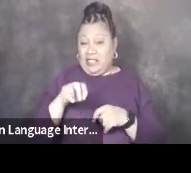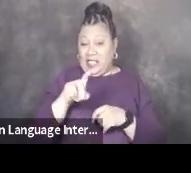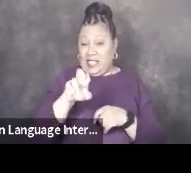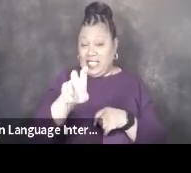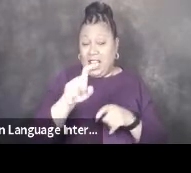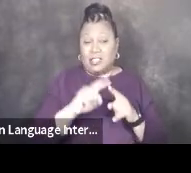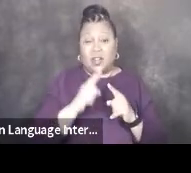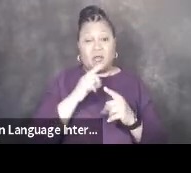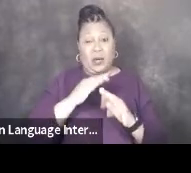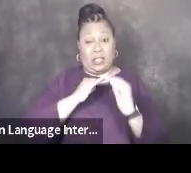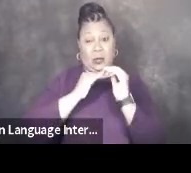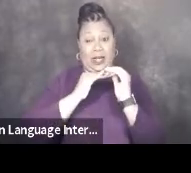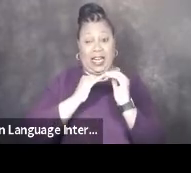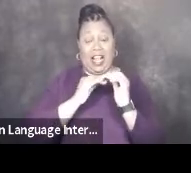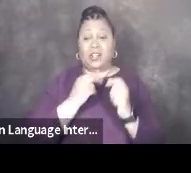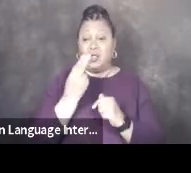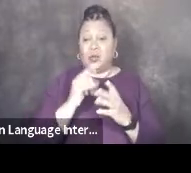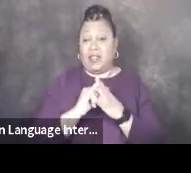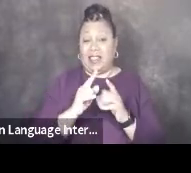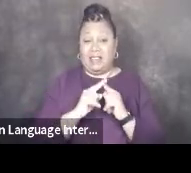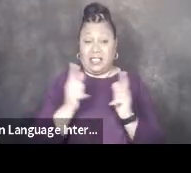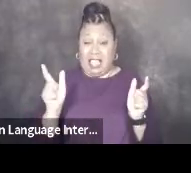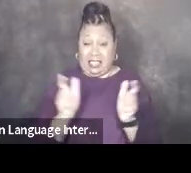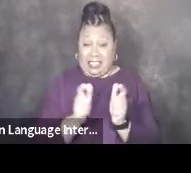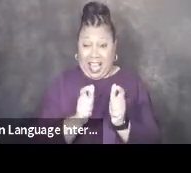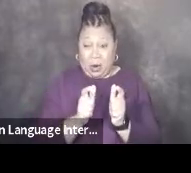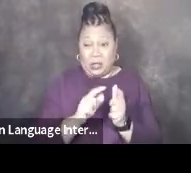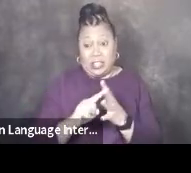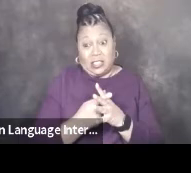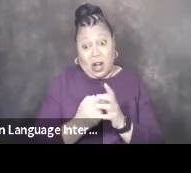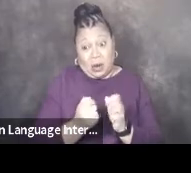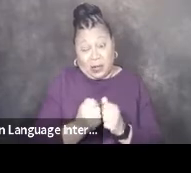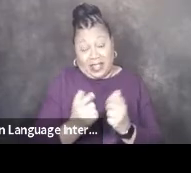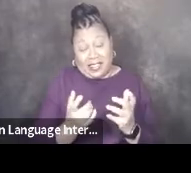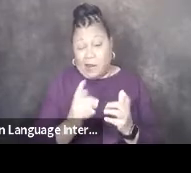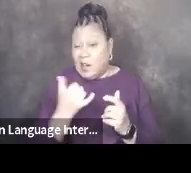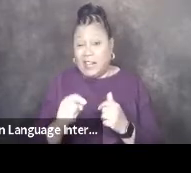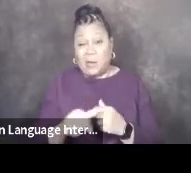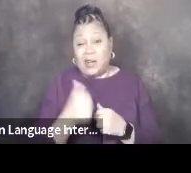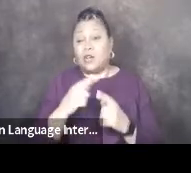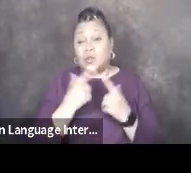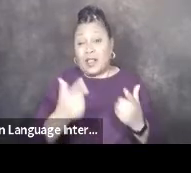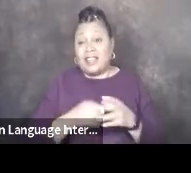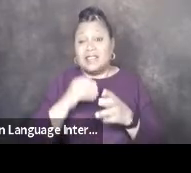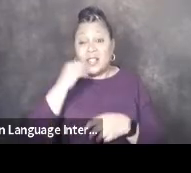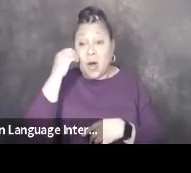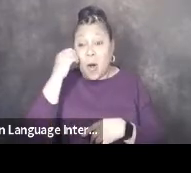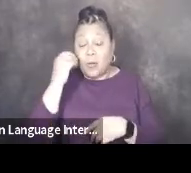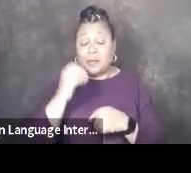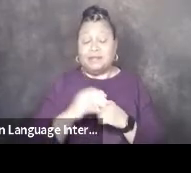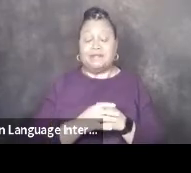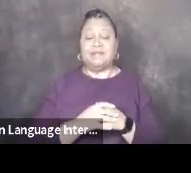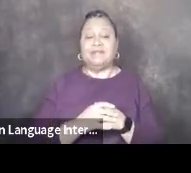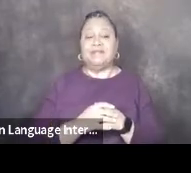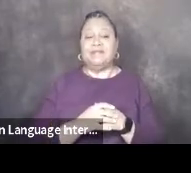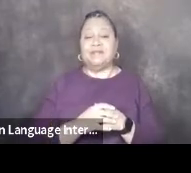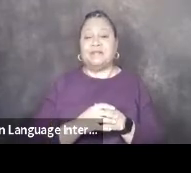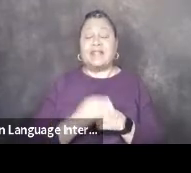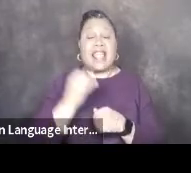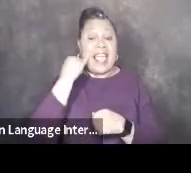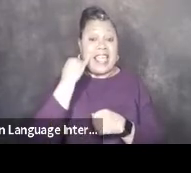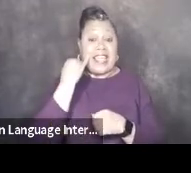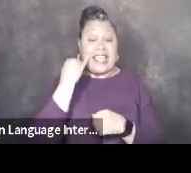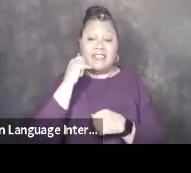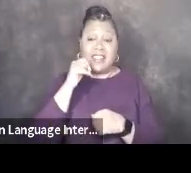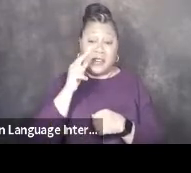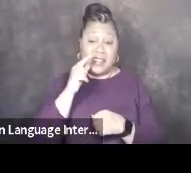you're restricting the use of that stair if it's a little narrow to begin with for anyone else who lives in the home. And if there